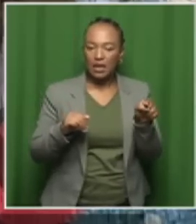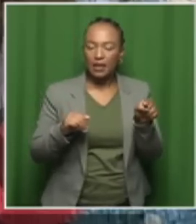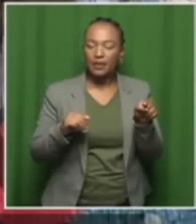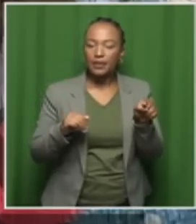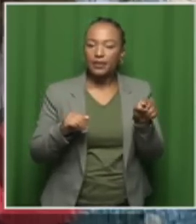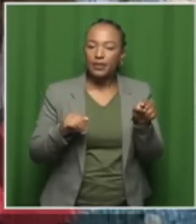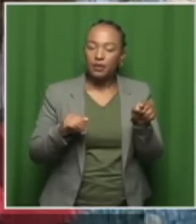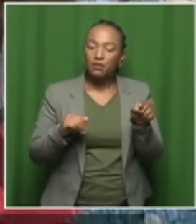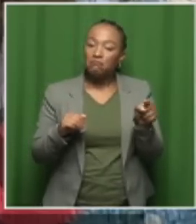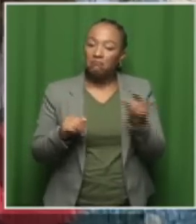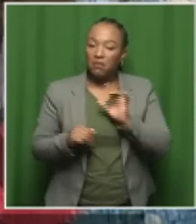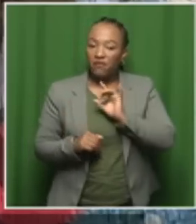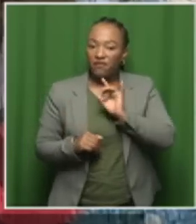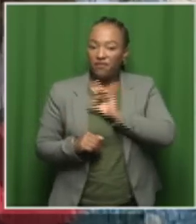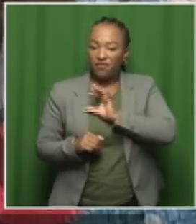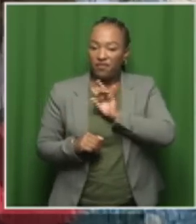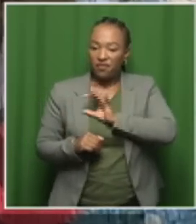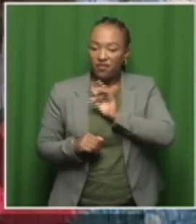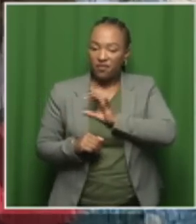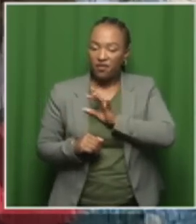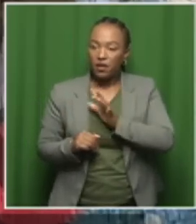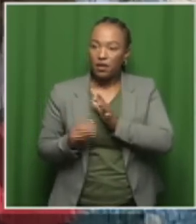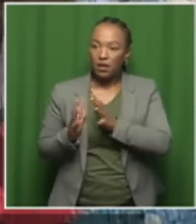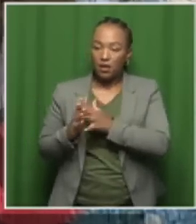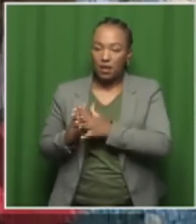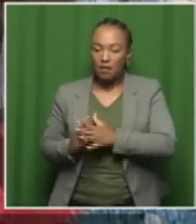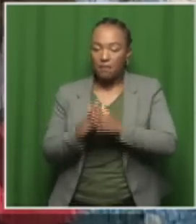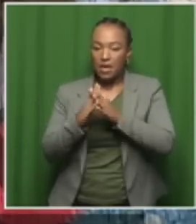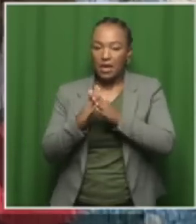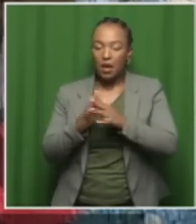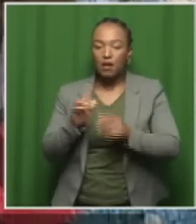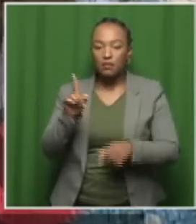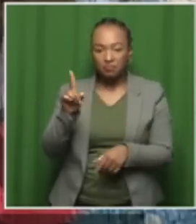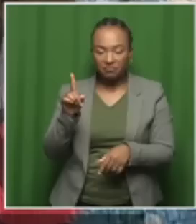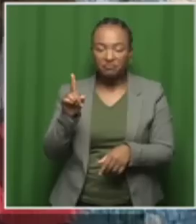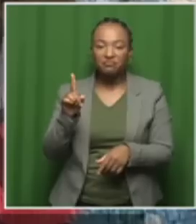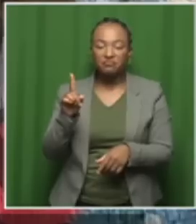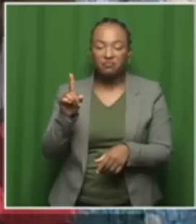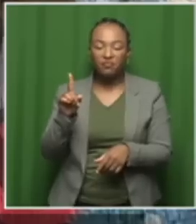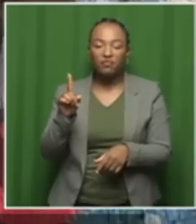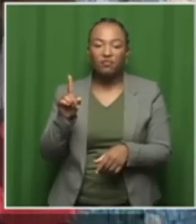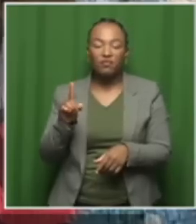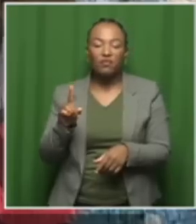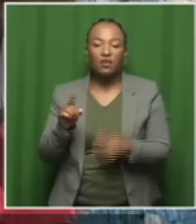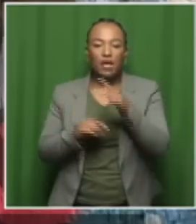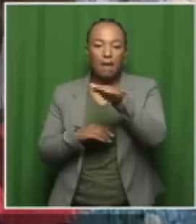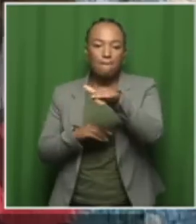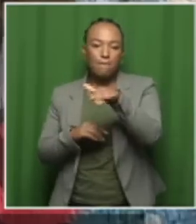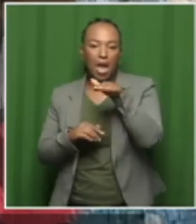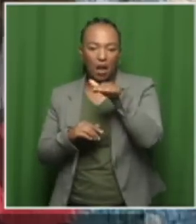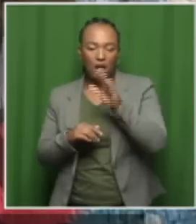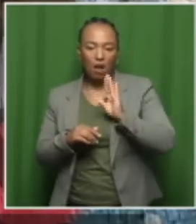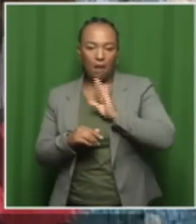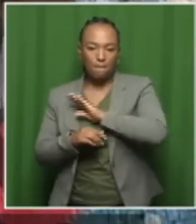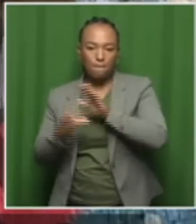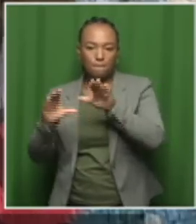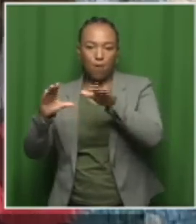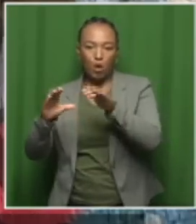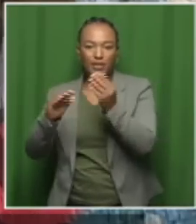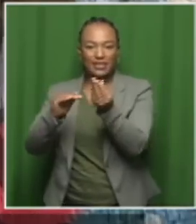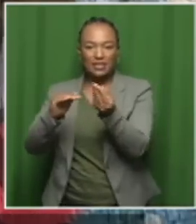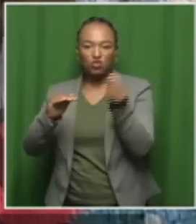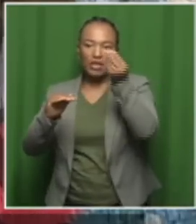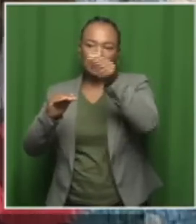of the fear that the United States Federal Reserve Board will now keep interest rates higher than